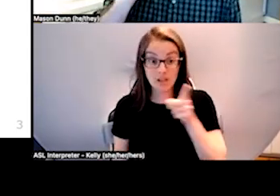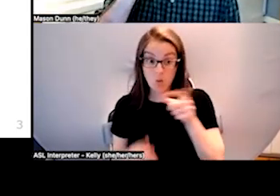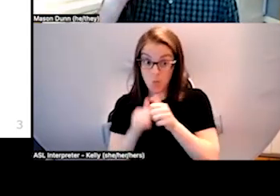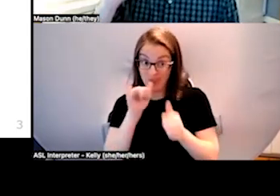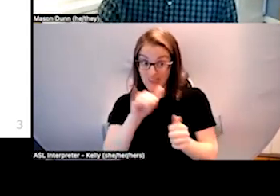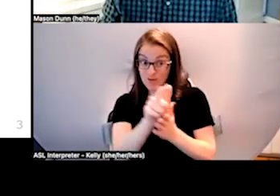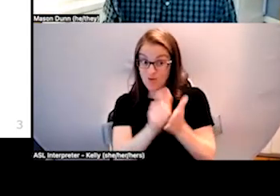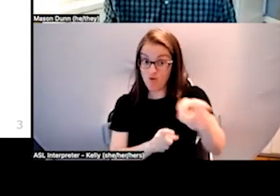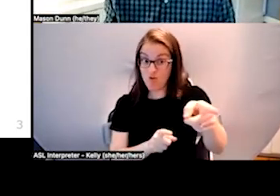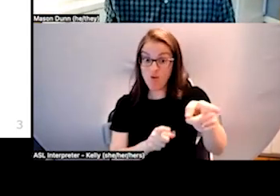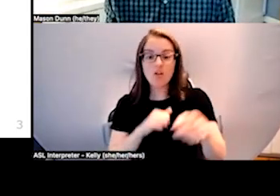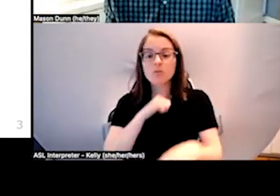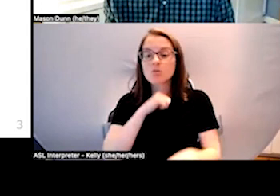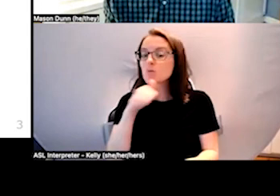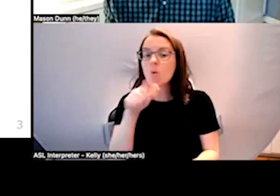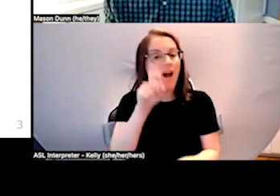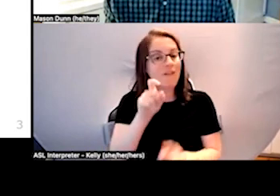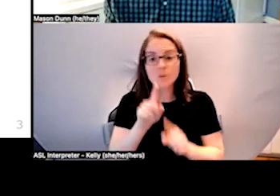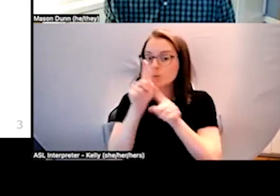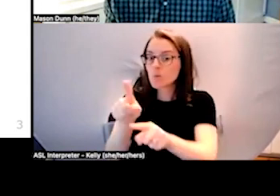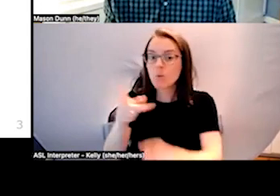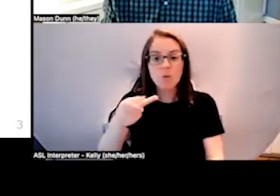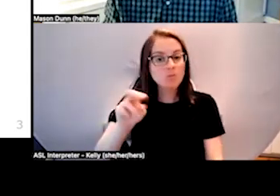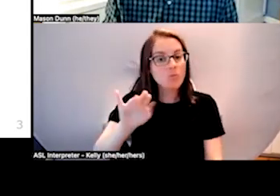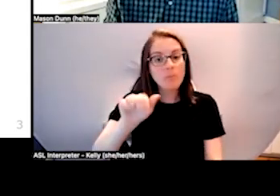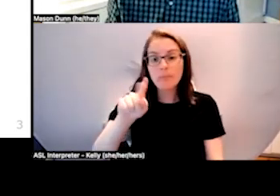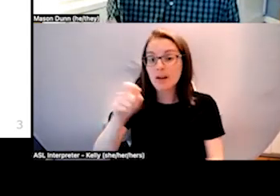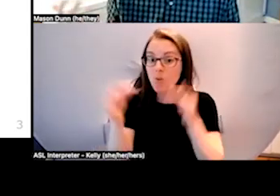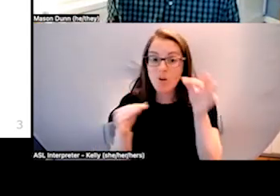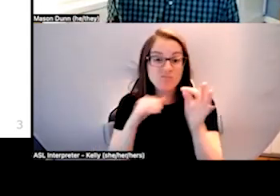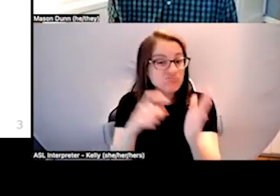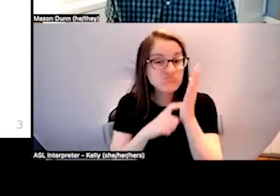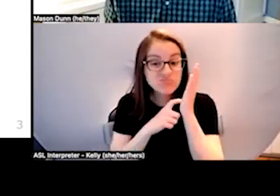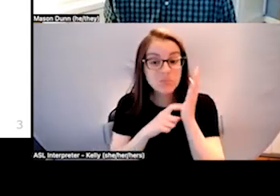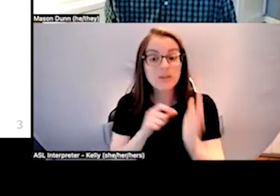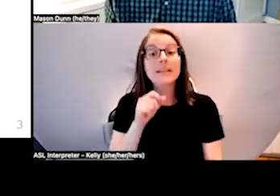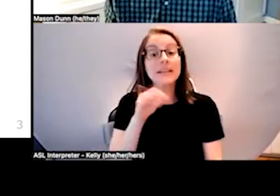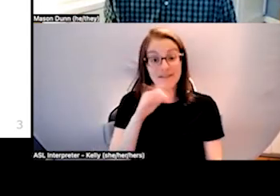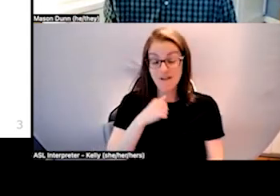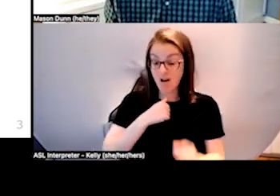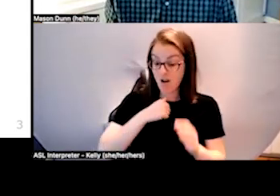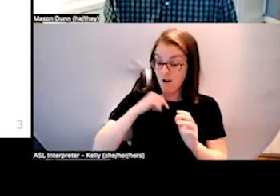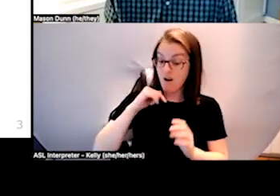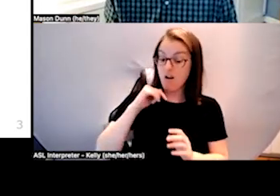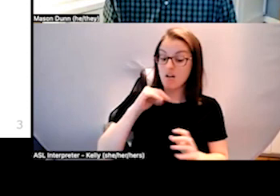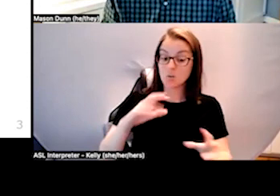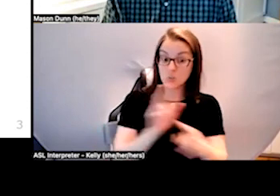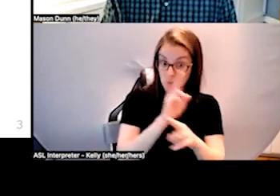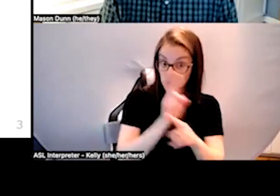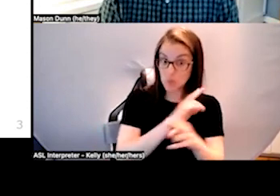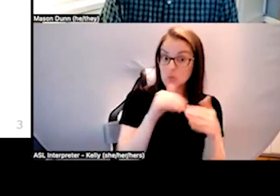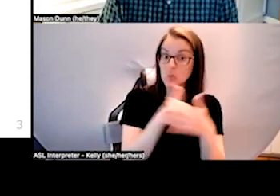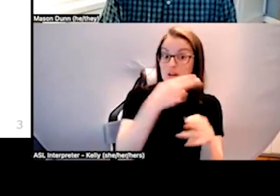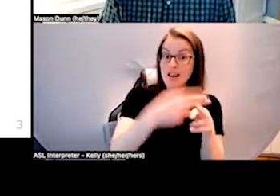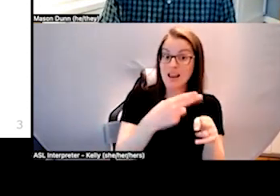law, do not have to go to probate court for a name change, so long as you are adopting another name for honest purposes